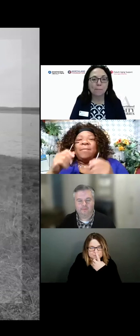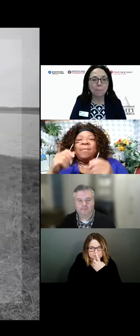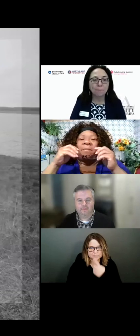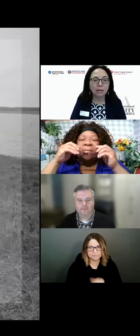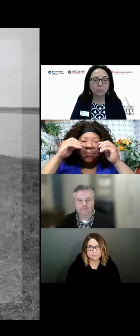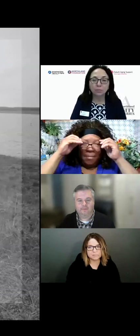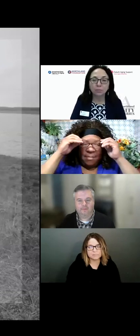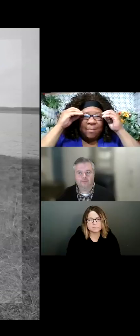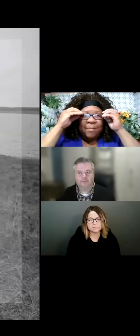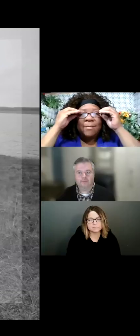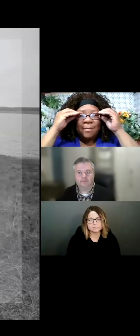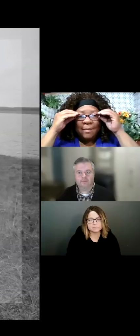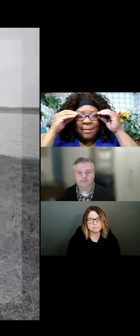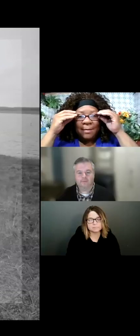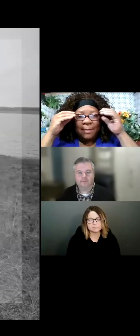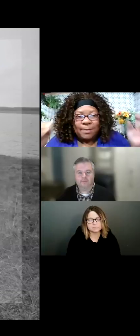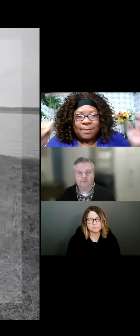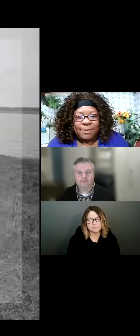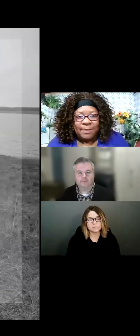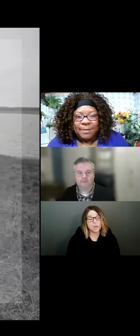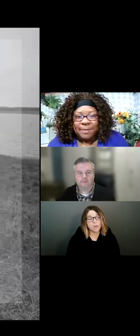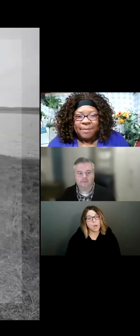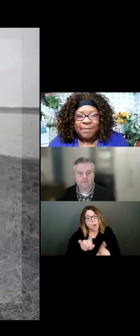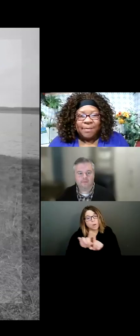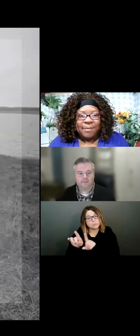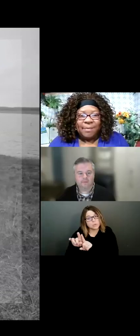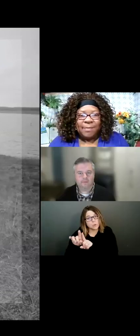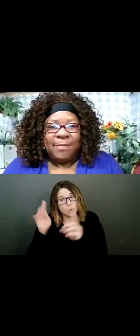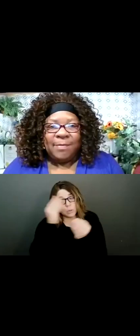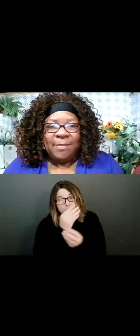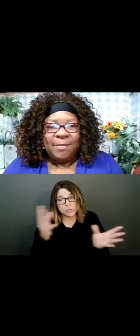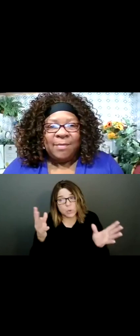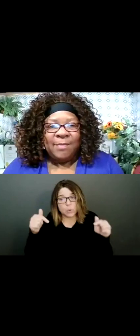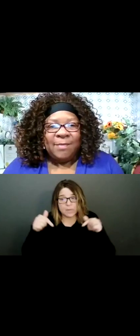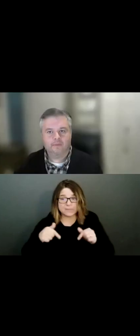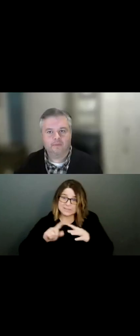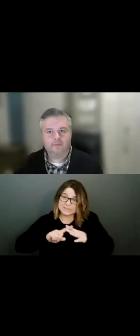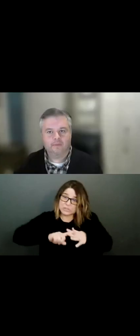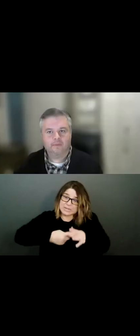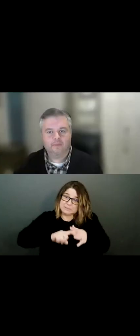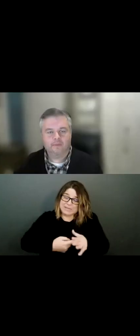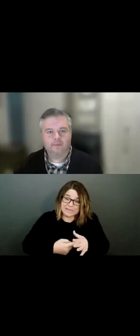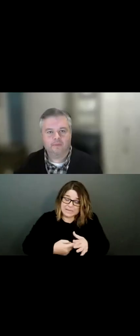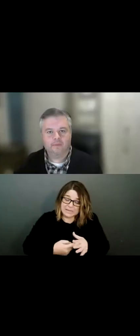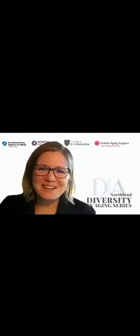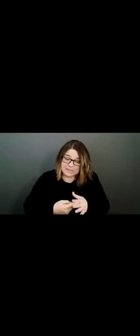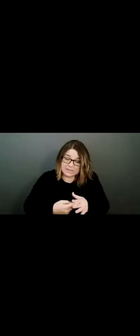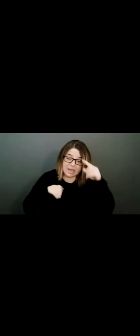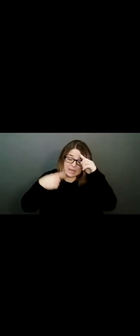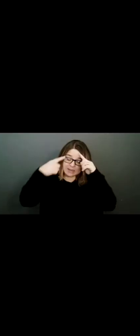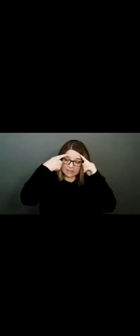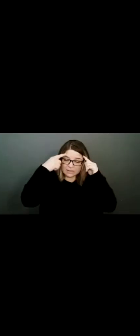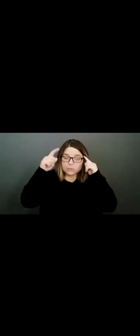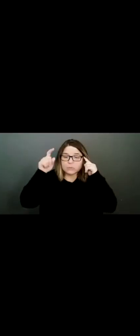But I also want to note that this is just the beginning. I think we need to, as Rajean said, continue to set the table for